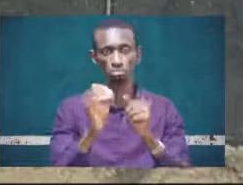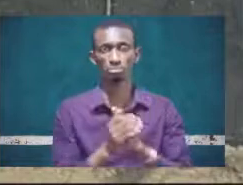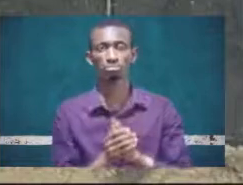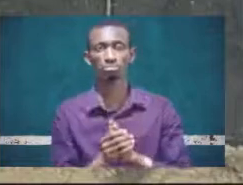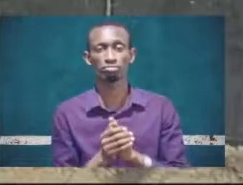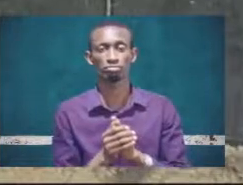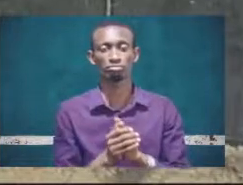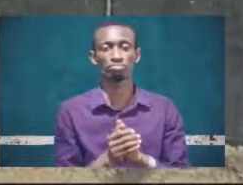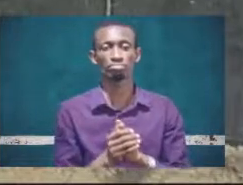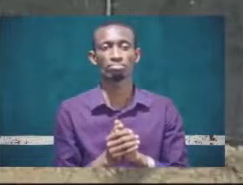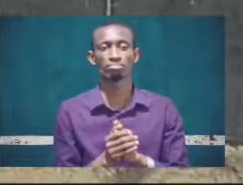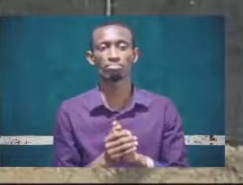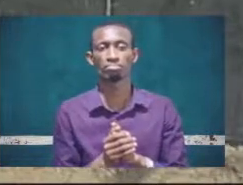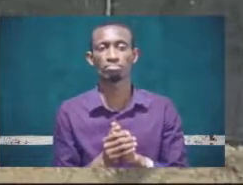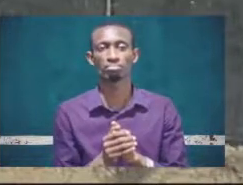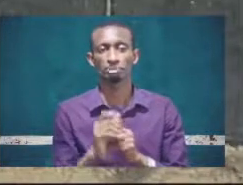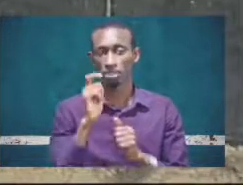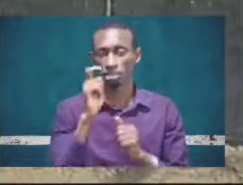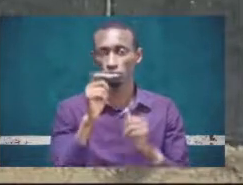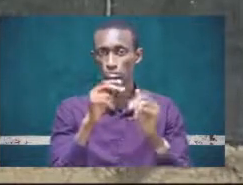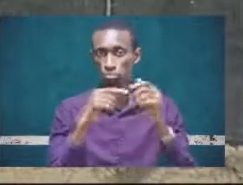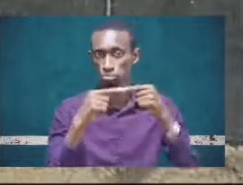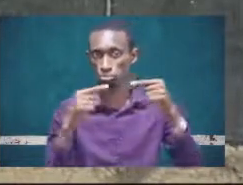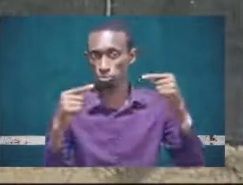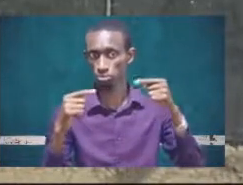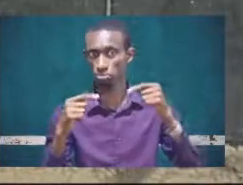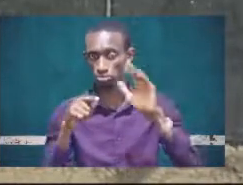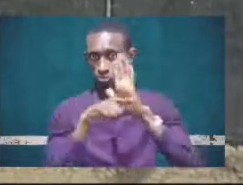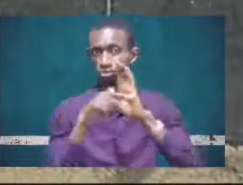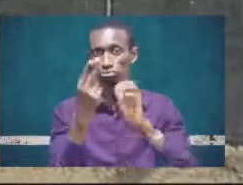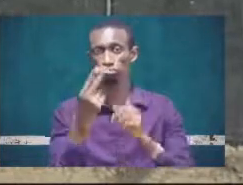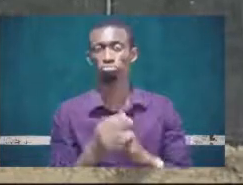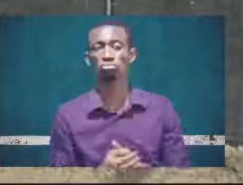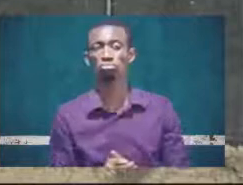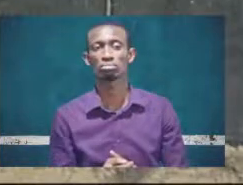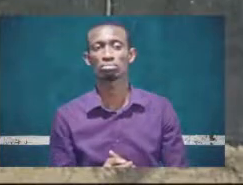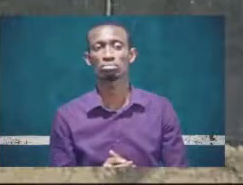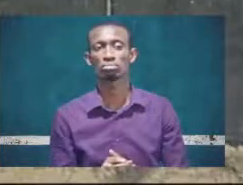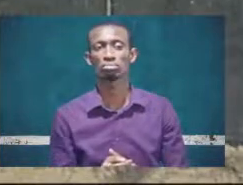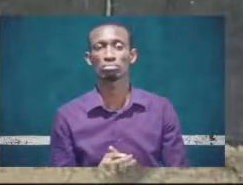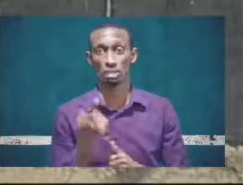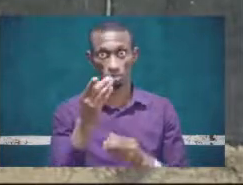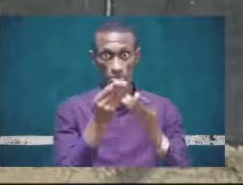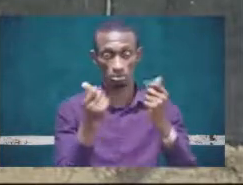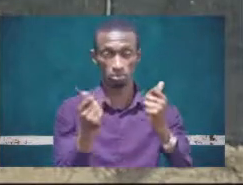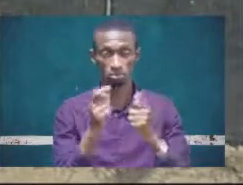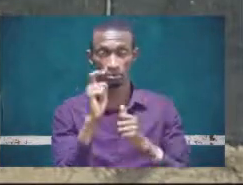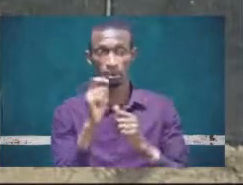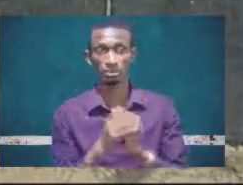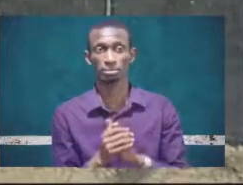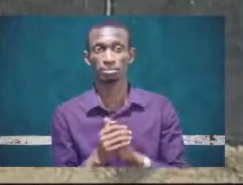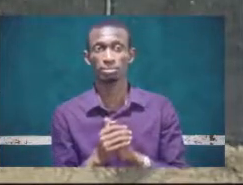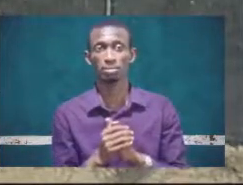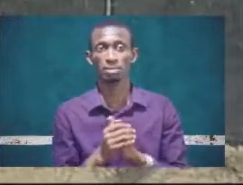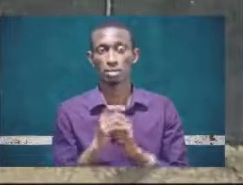And of course, x will be different from negative 2. Here, when we solve for x, x